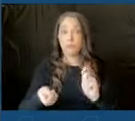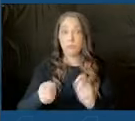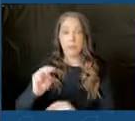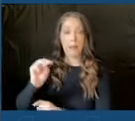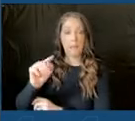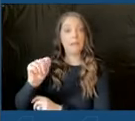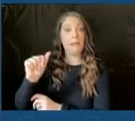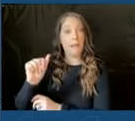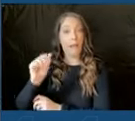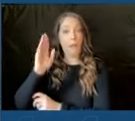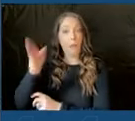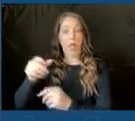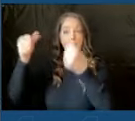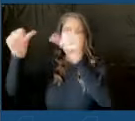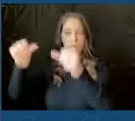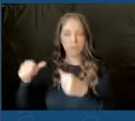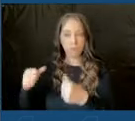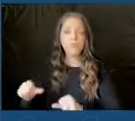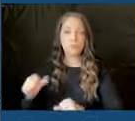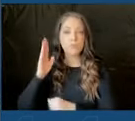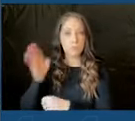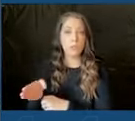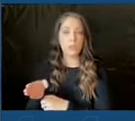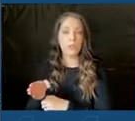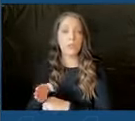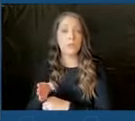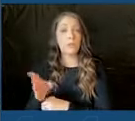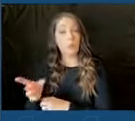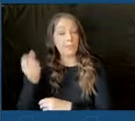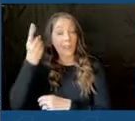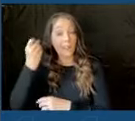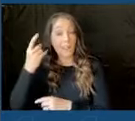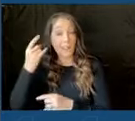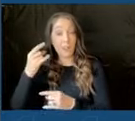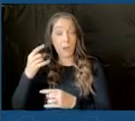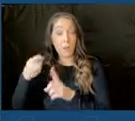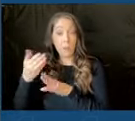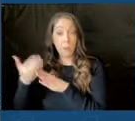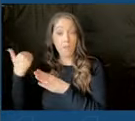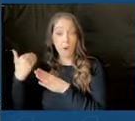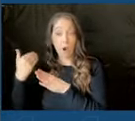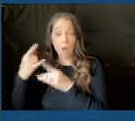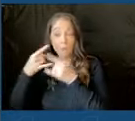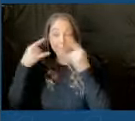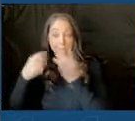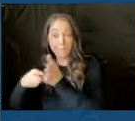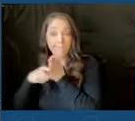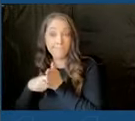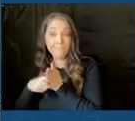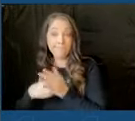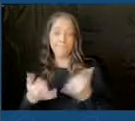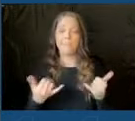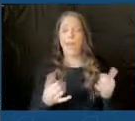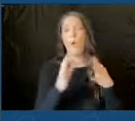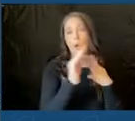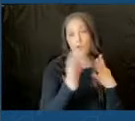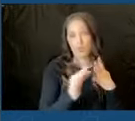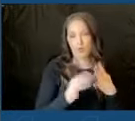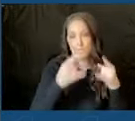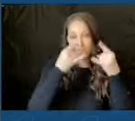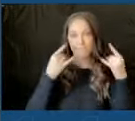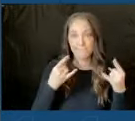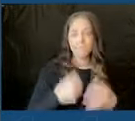signage, but basically we're going from mandatory to optional. So that is what we're talking about. And so I